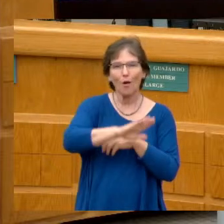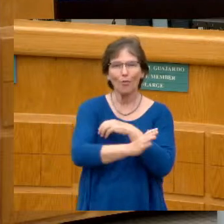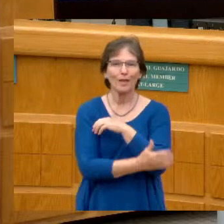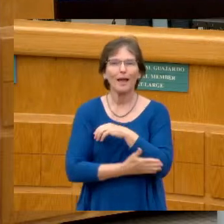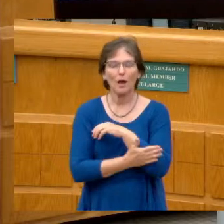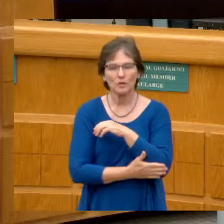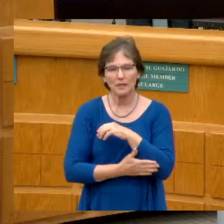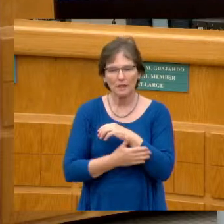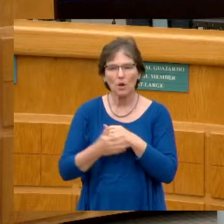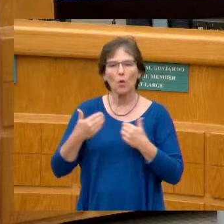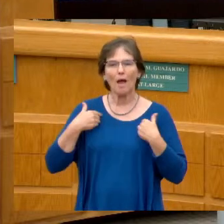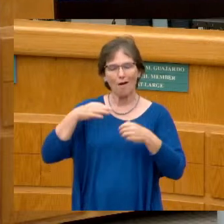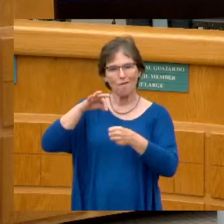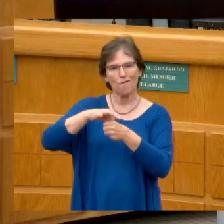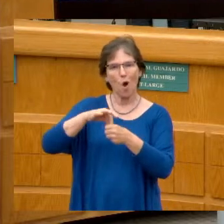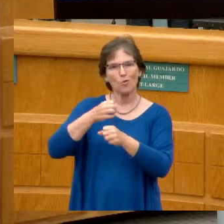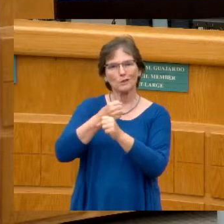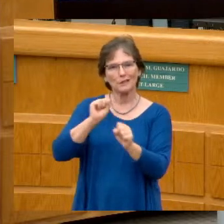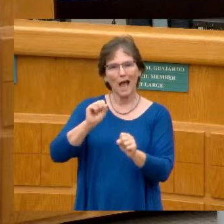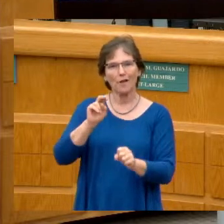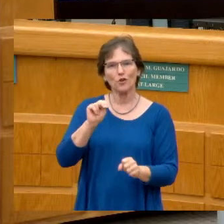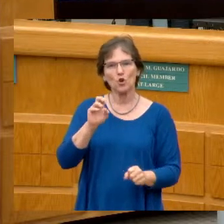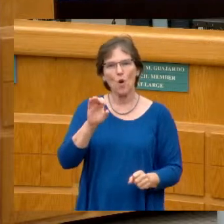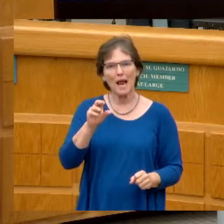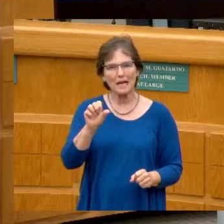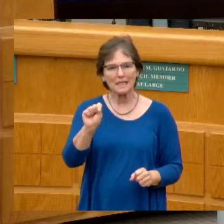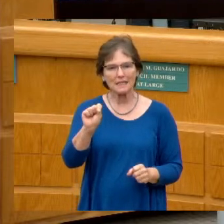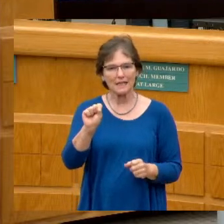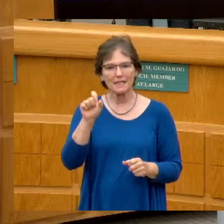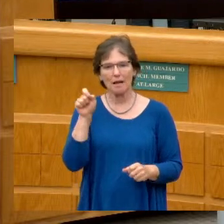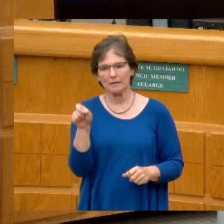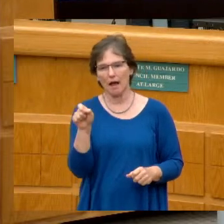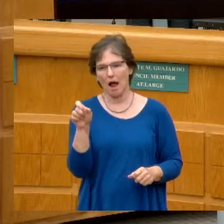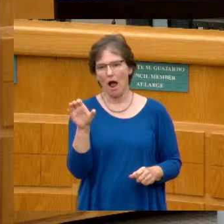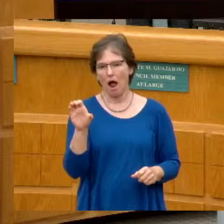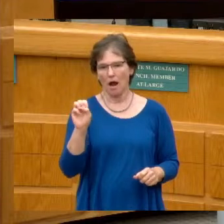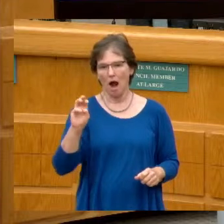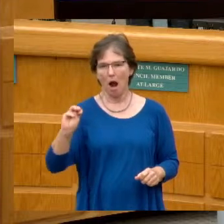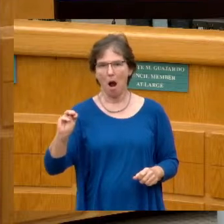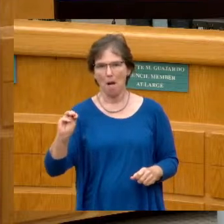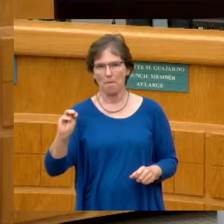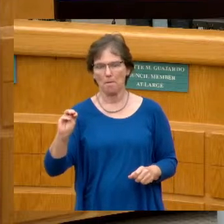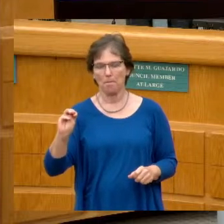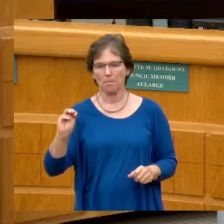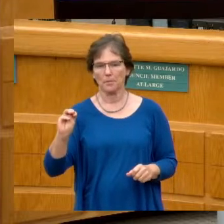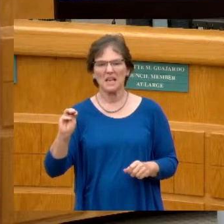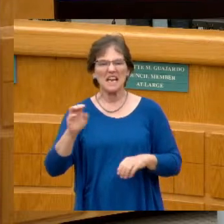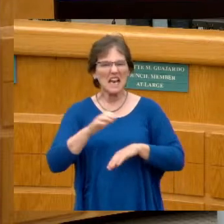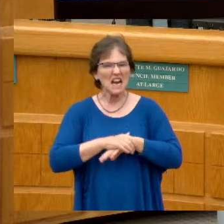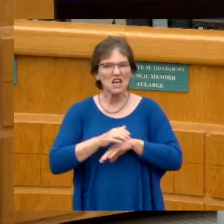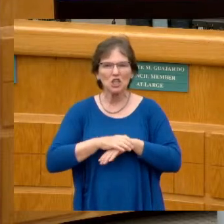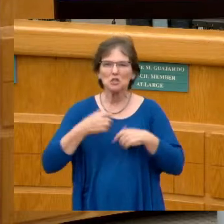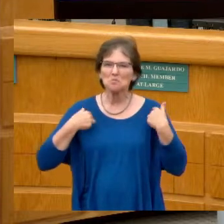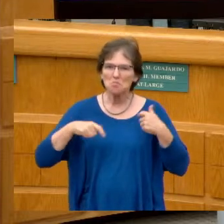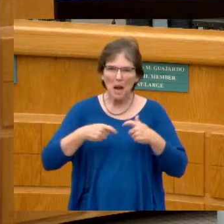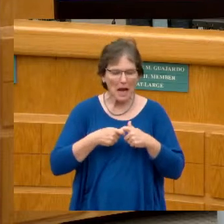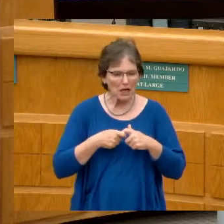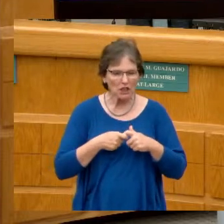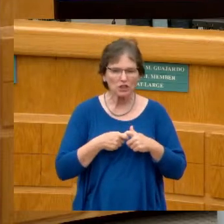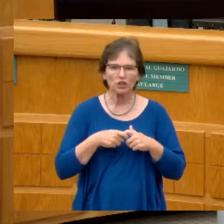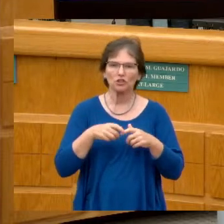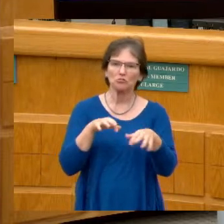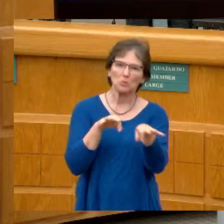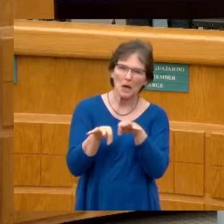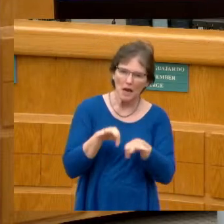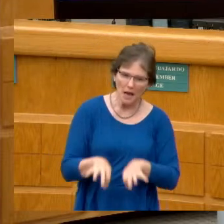signs reminding you to wear a mask, maintain social distance, and wash your hands. And you might have seen Director Rodriguez on television and heard our